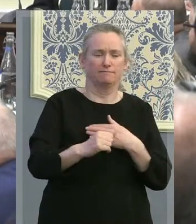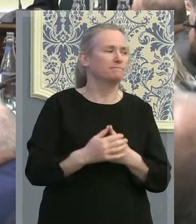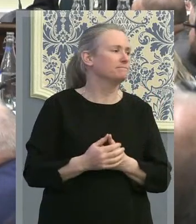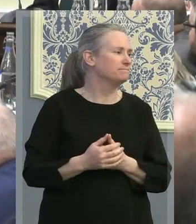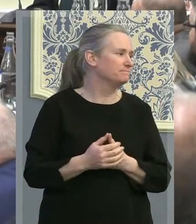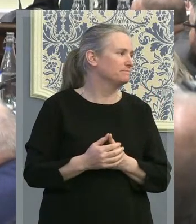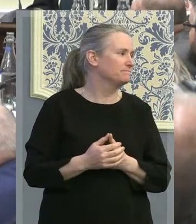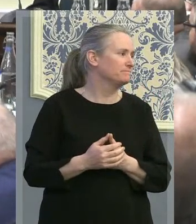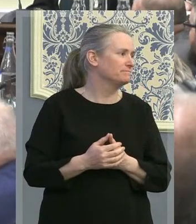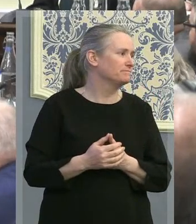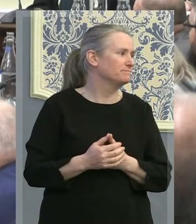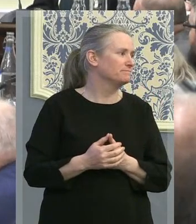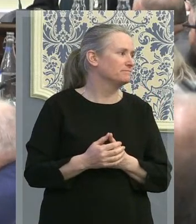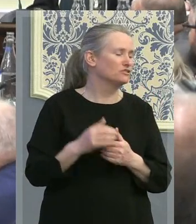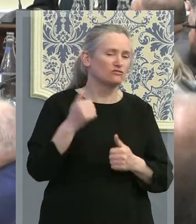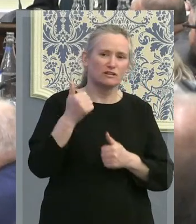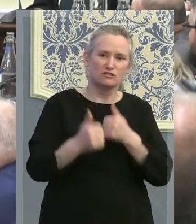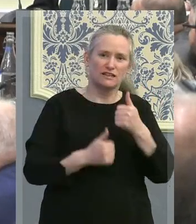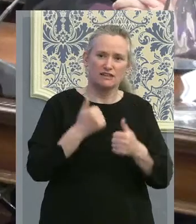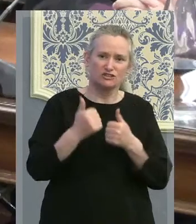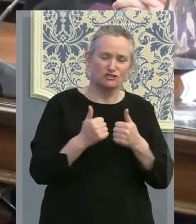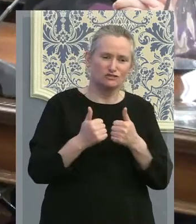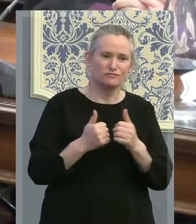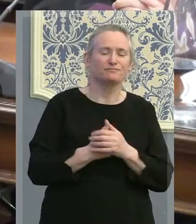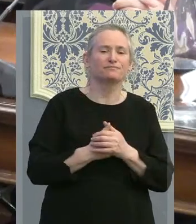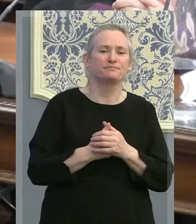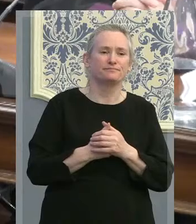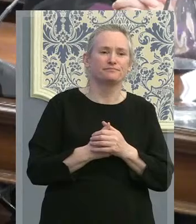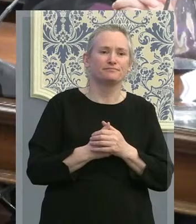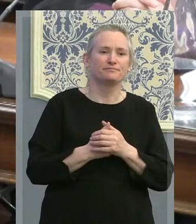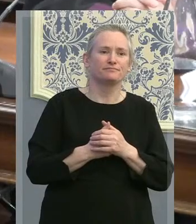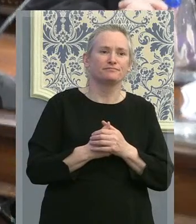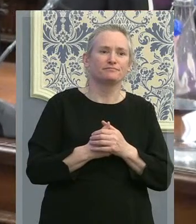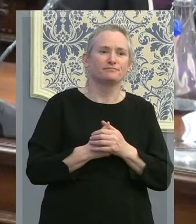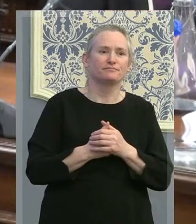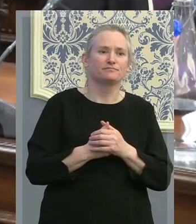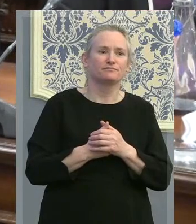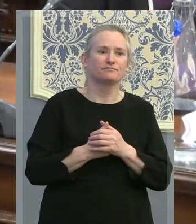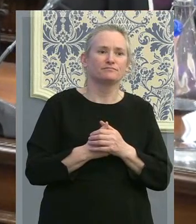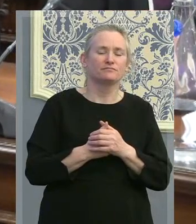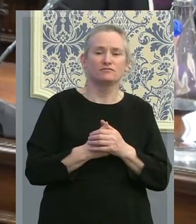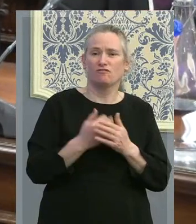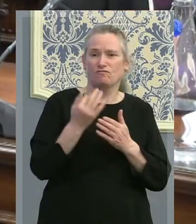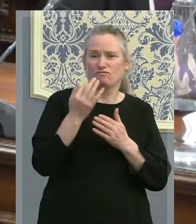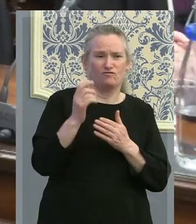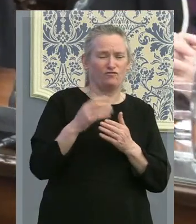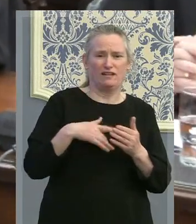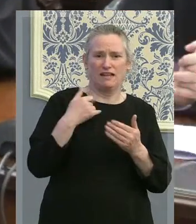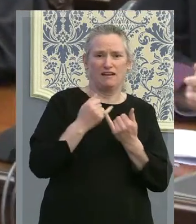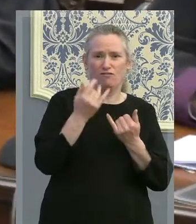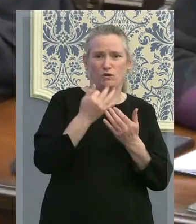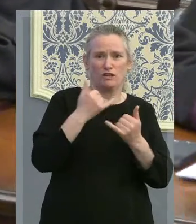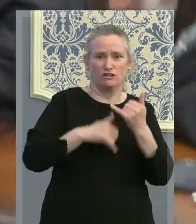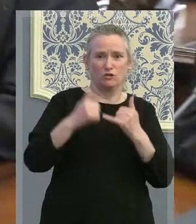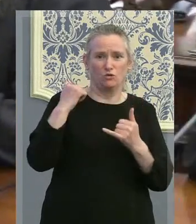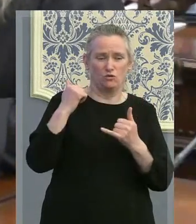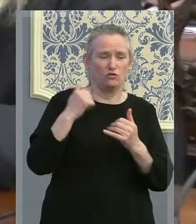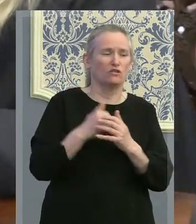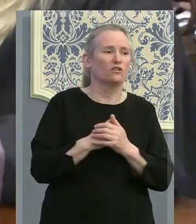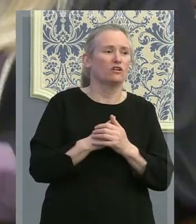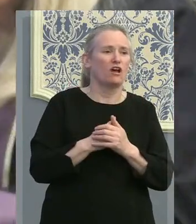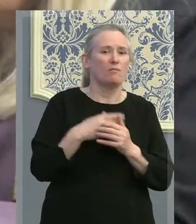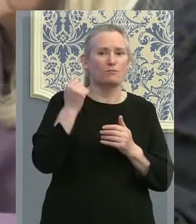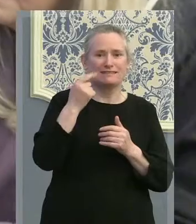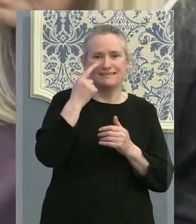And congratulations on that. And what seems like just a few years ago, I remember listening to you on Top of the